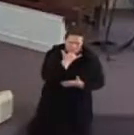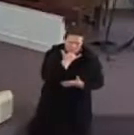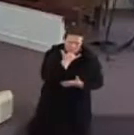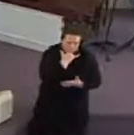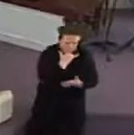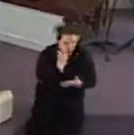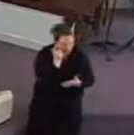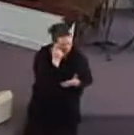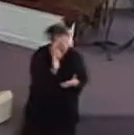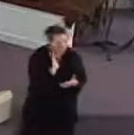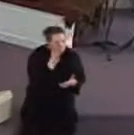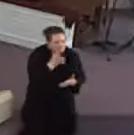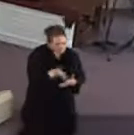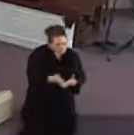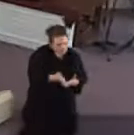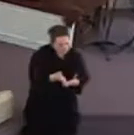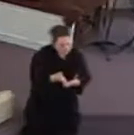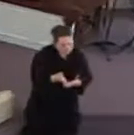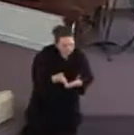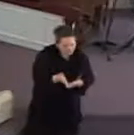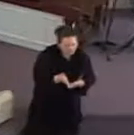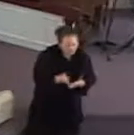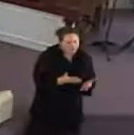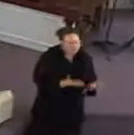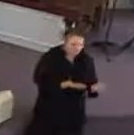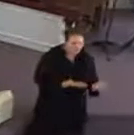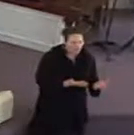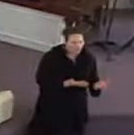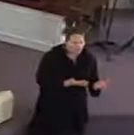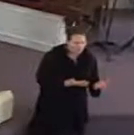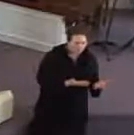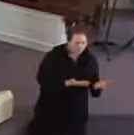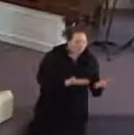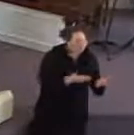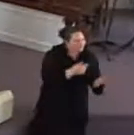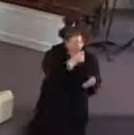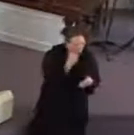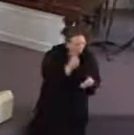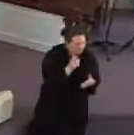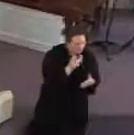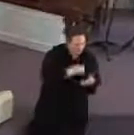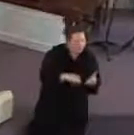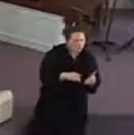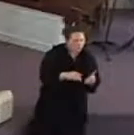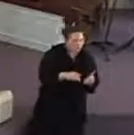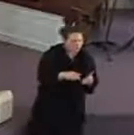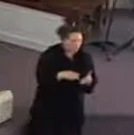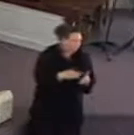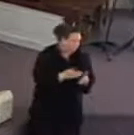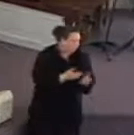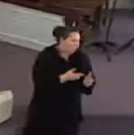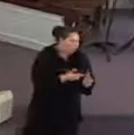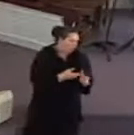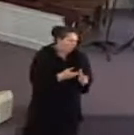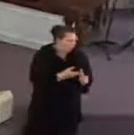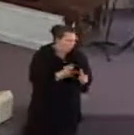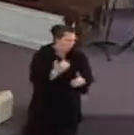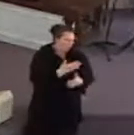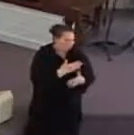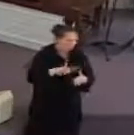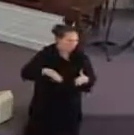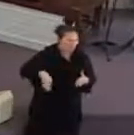are hampered because there's something that's just holding us back. Let me just speak to our children